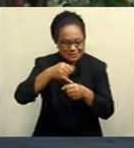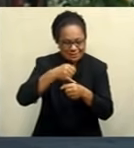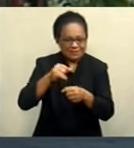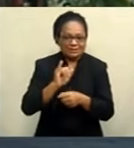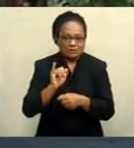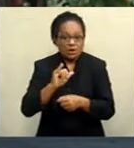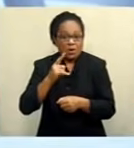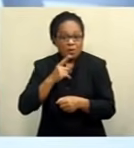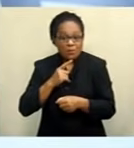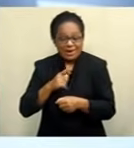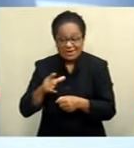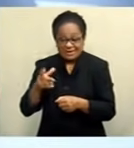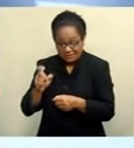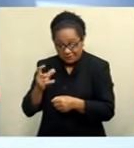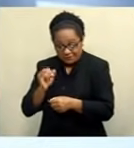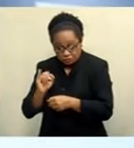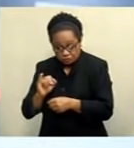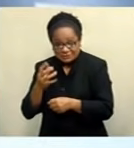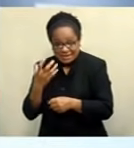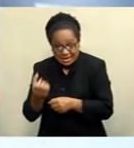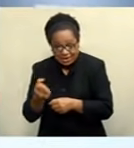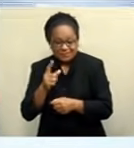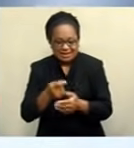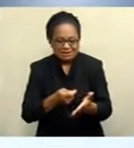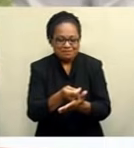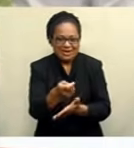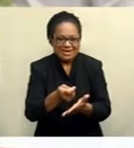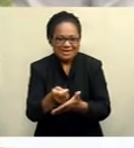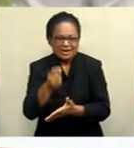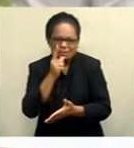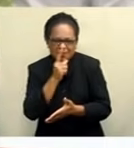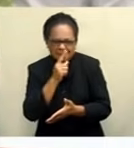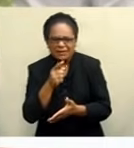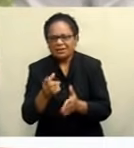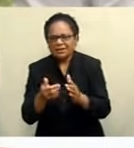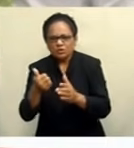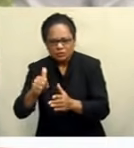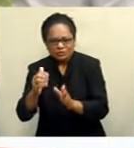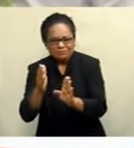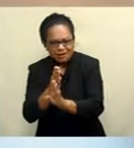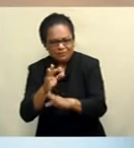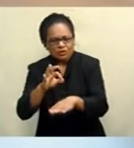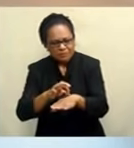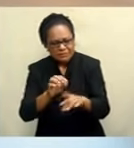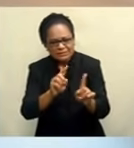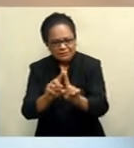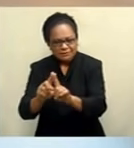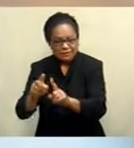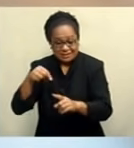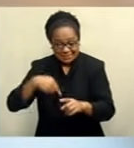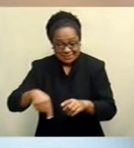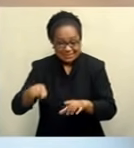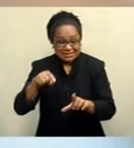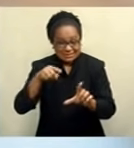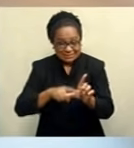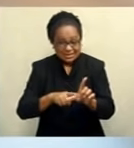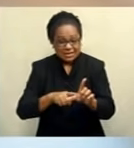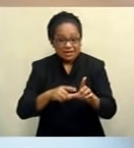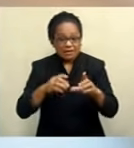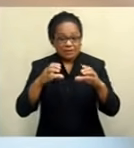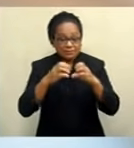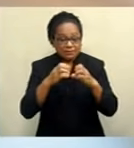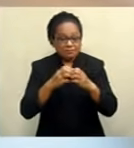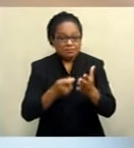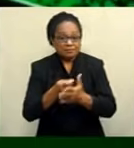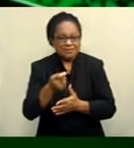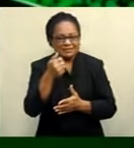of expensive specialized treatments. From January to July this year, BSP paid $6 million for medical